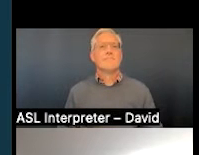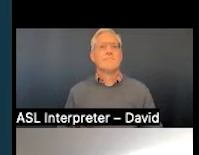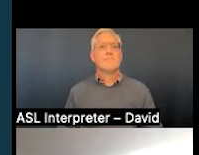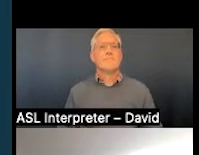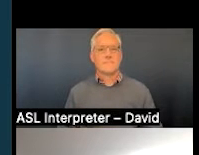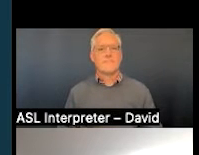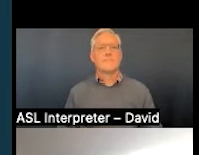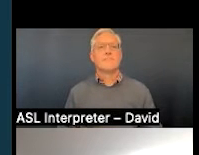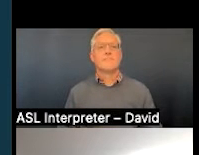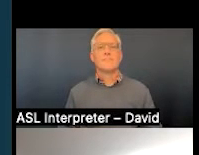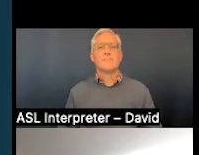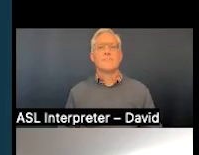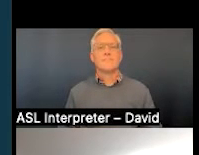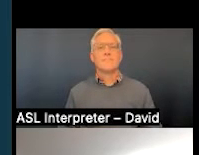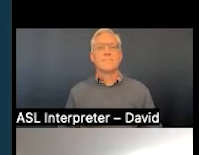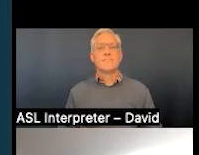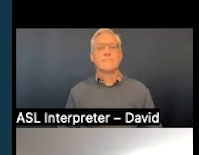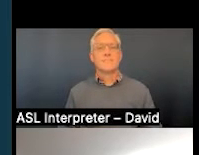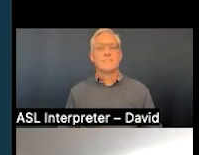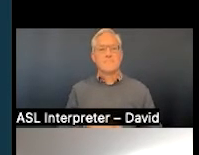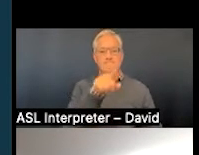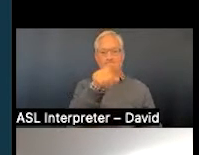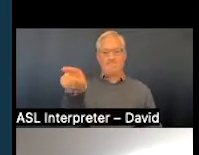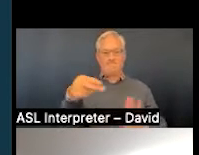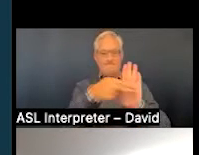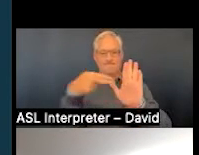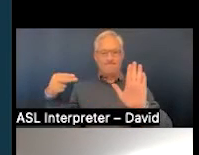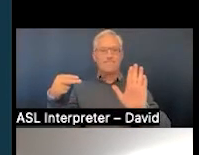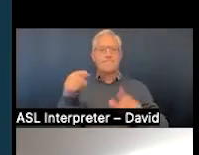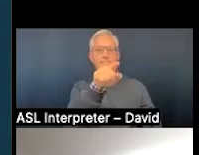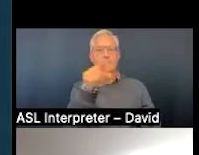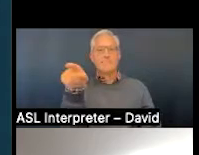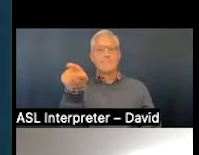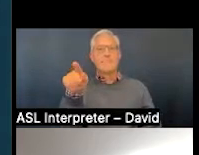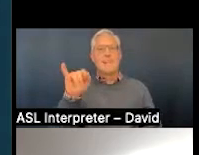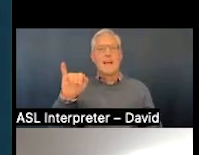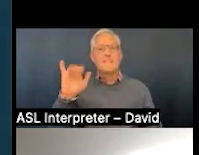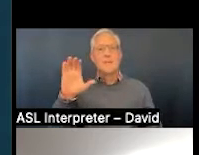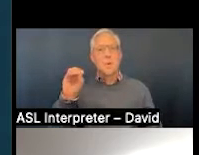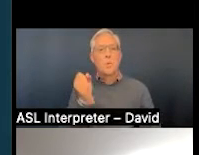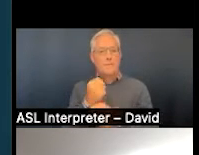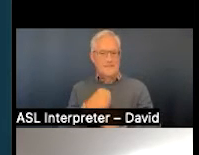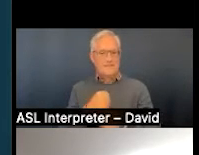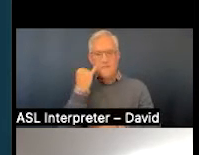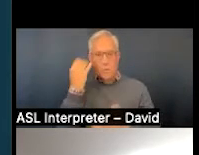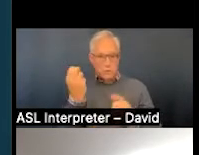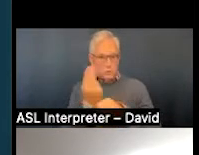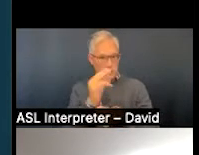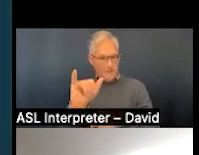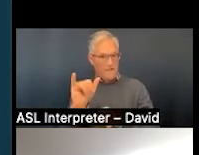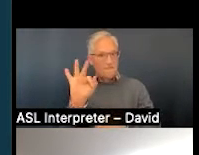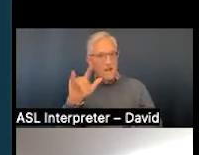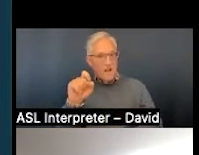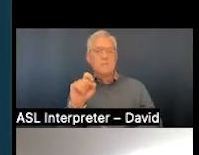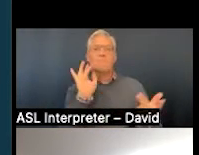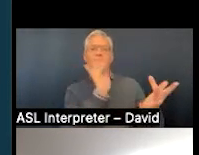can have a look at. That was made or commissioned by the ICO, and if you wanted to make use of that file, you could contact Duncan